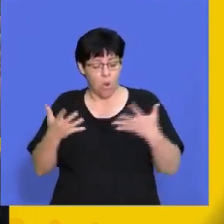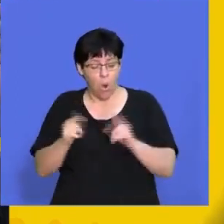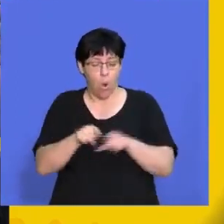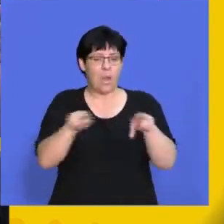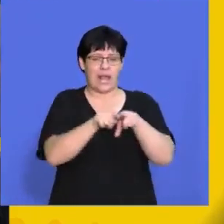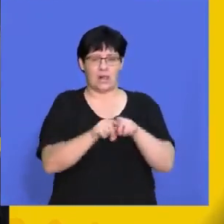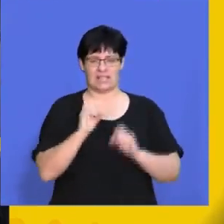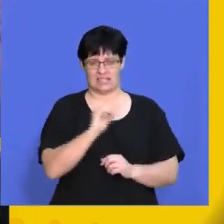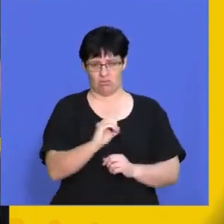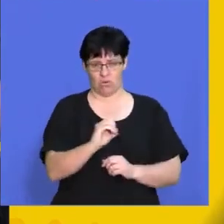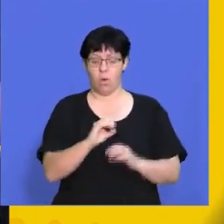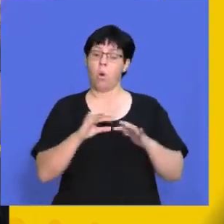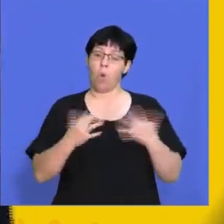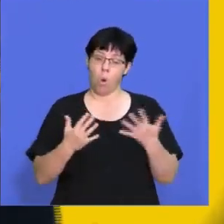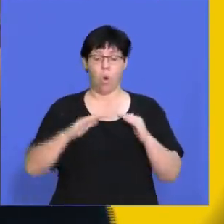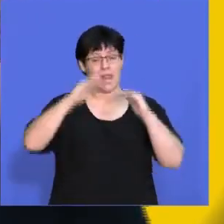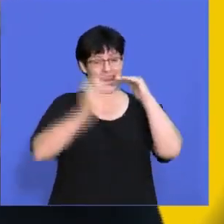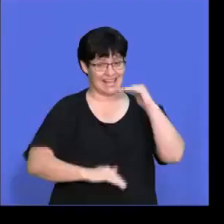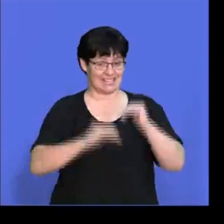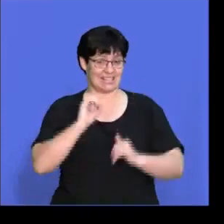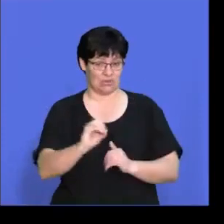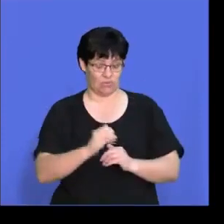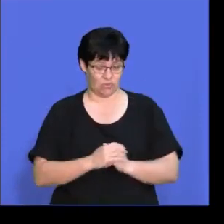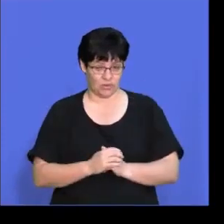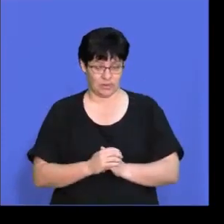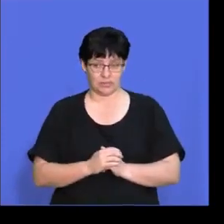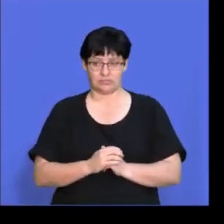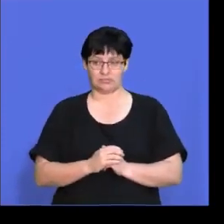or equal to 0 or whether it is less than 0.